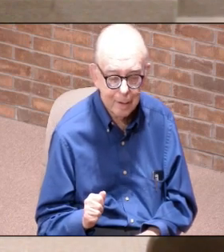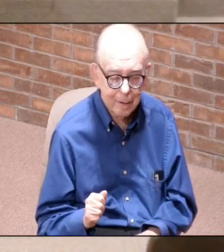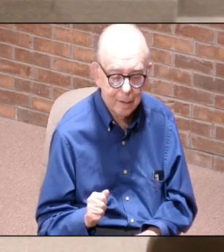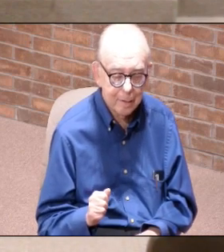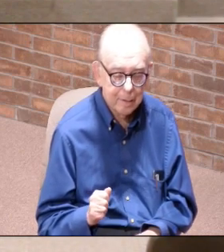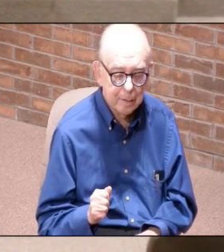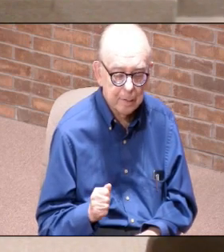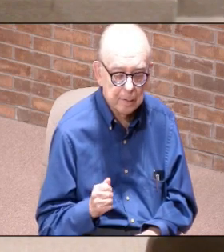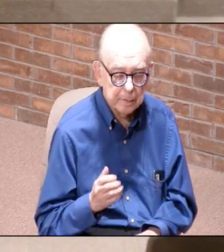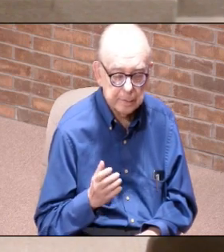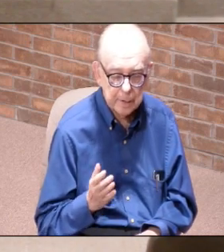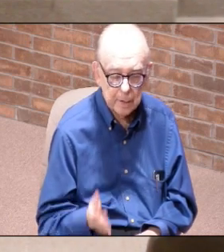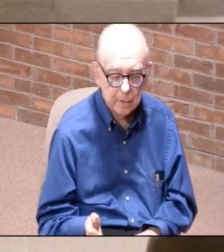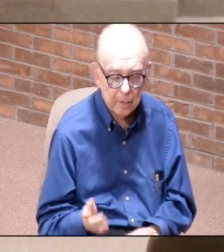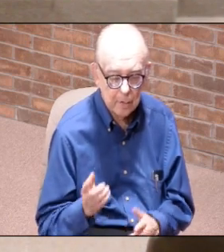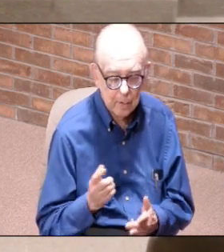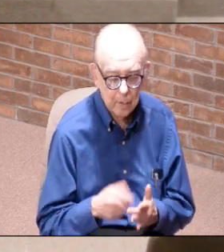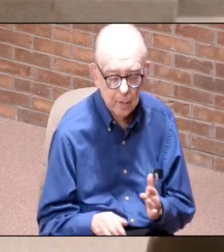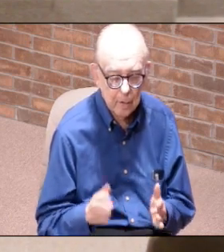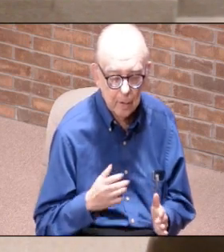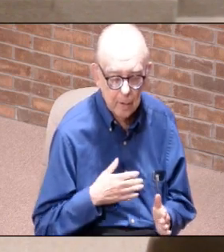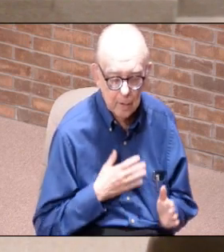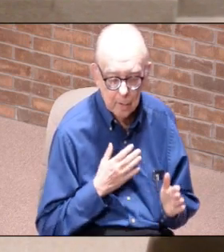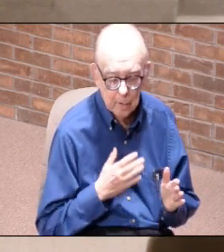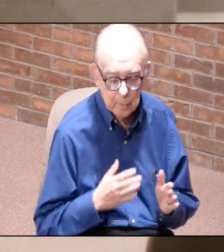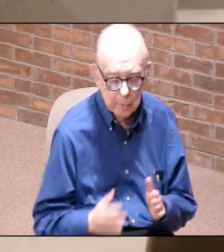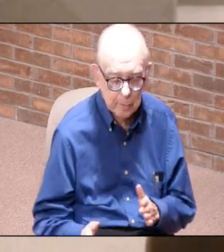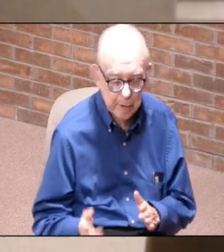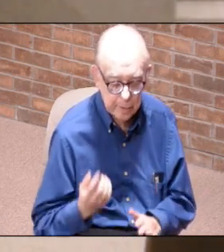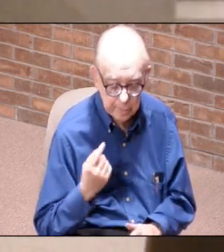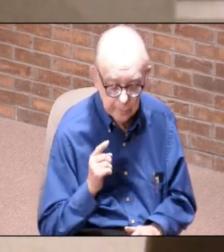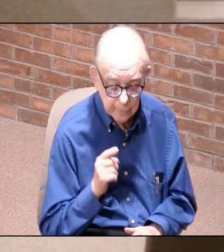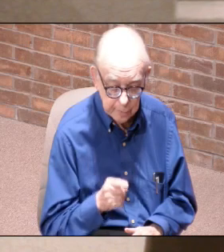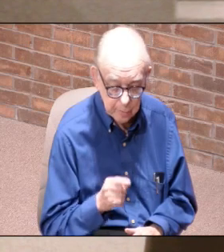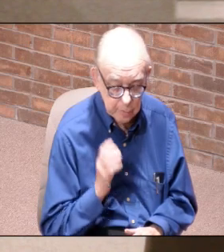Here's what my plans for you were.